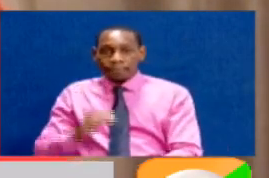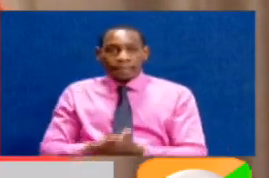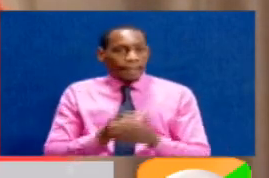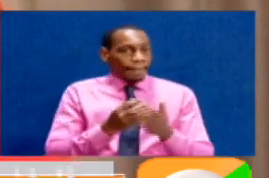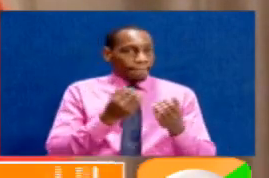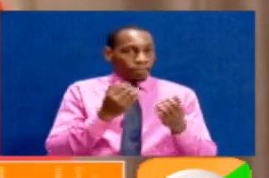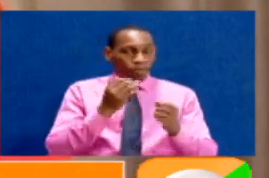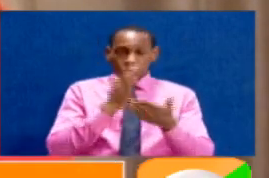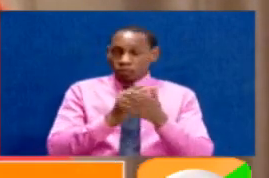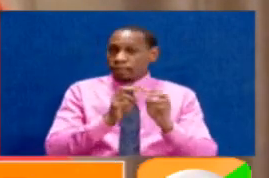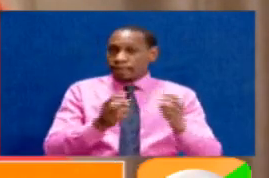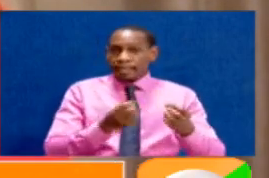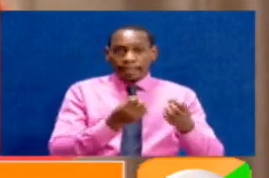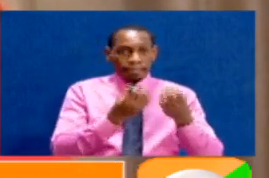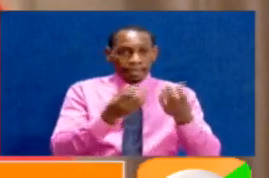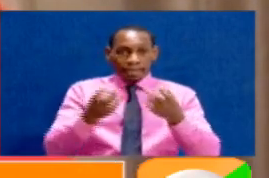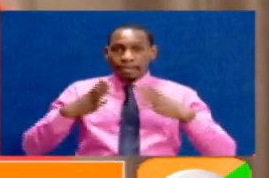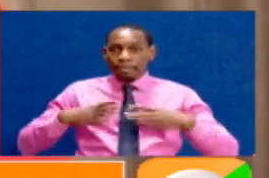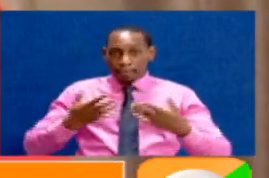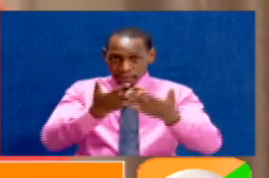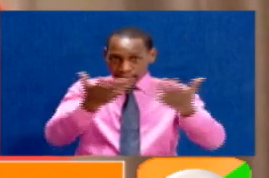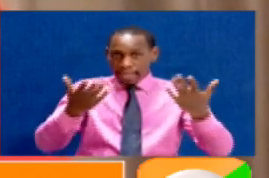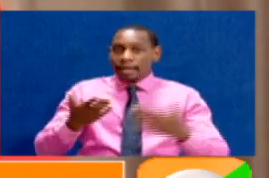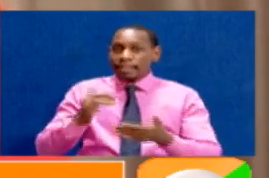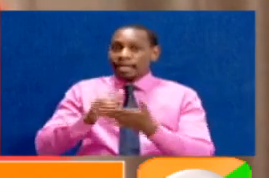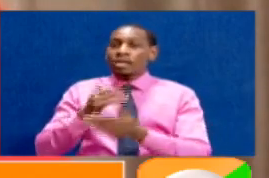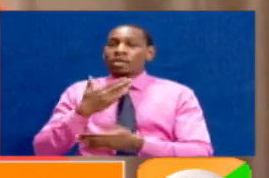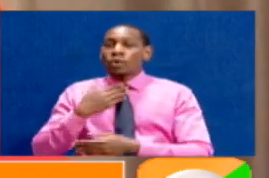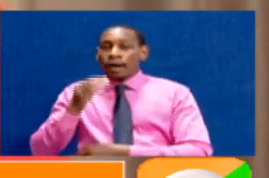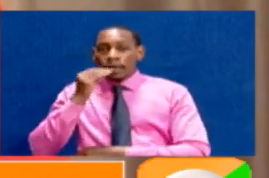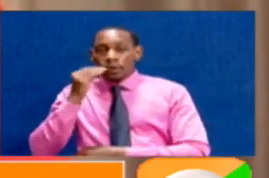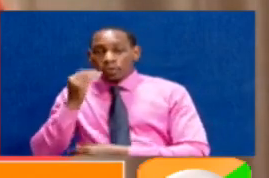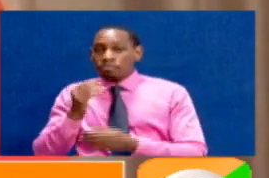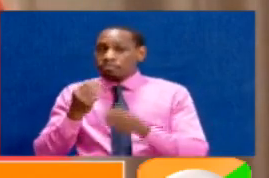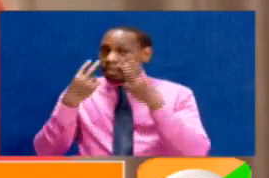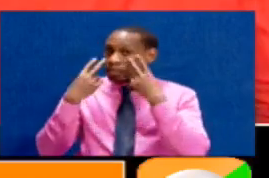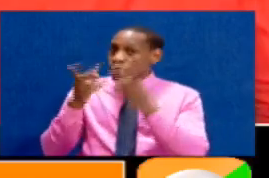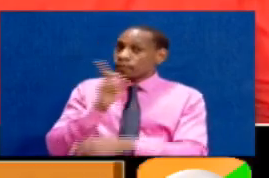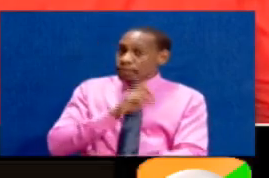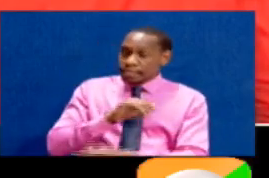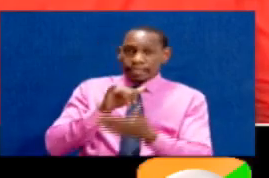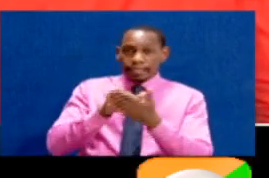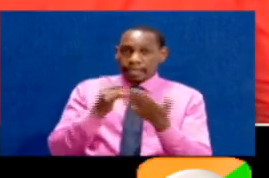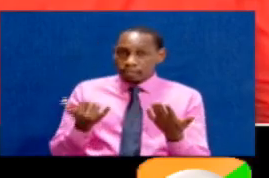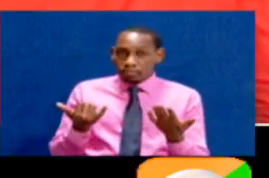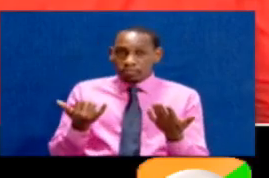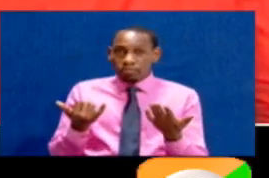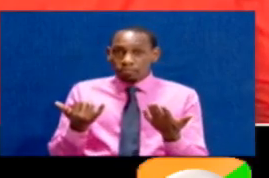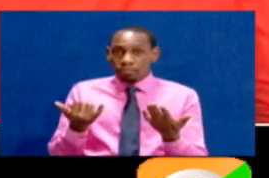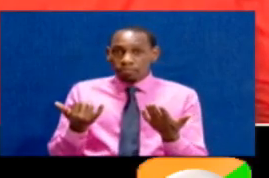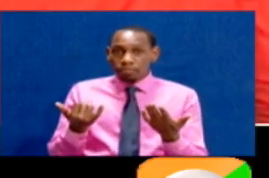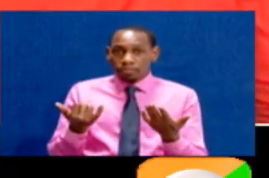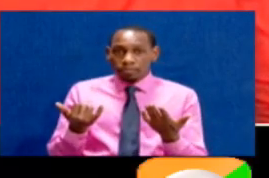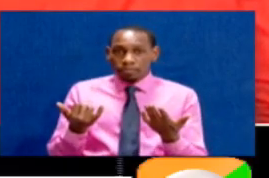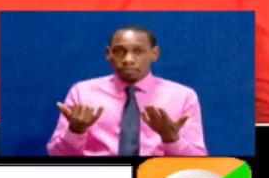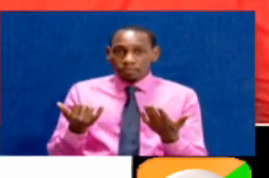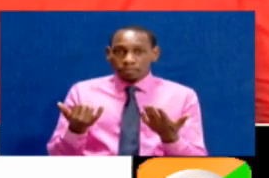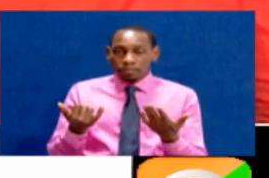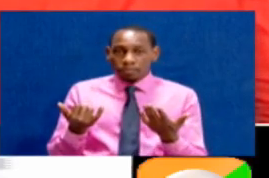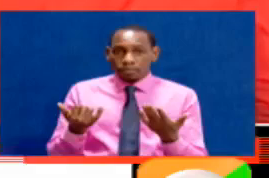many people who out there who are looking for a home, and you could see that they're